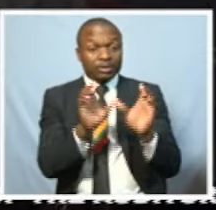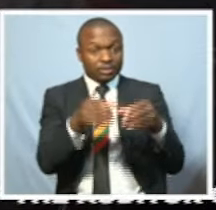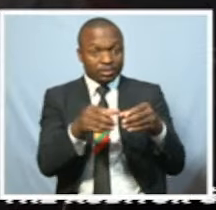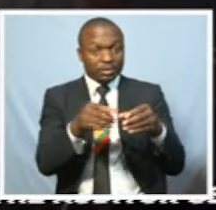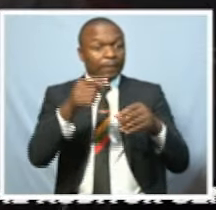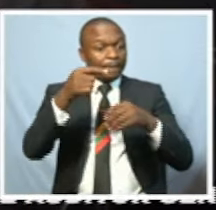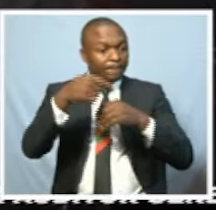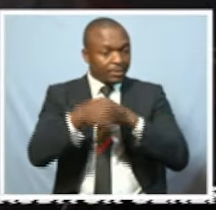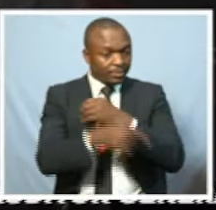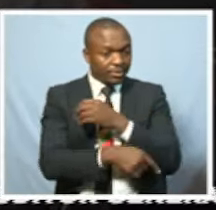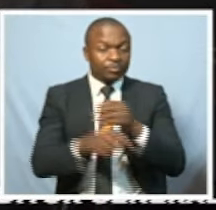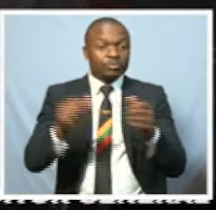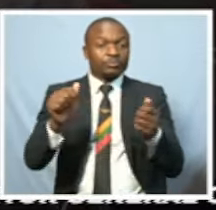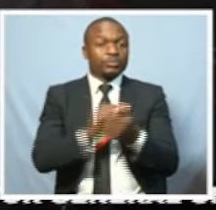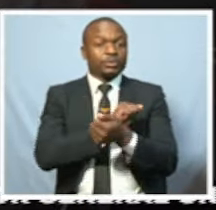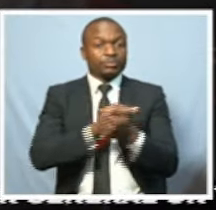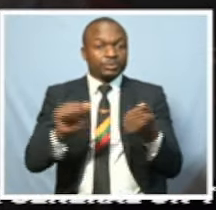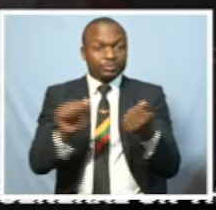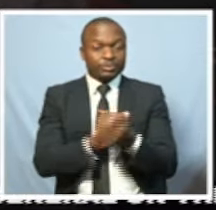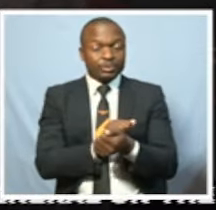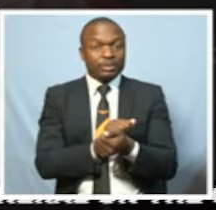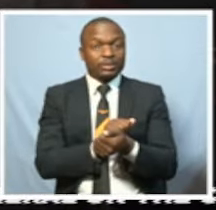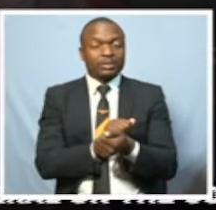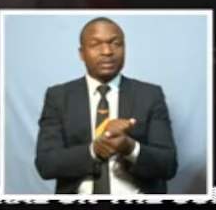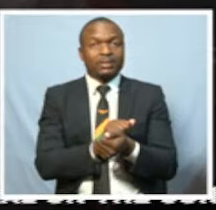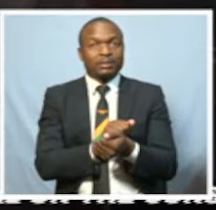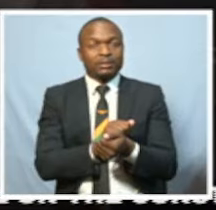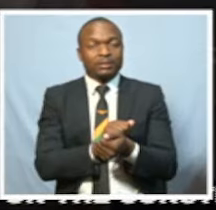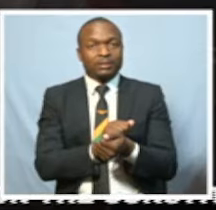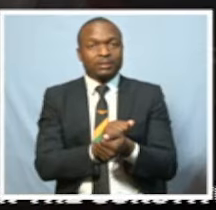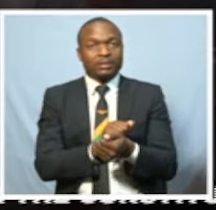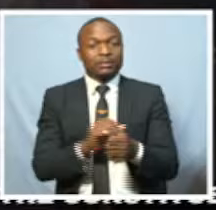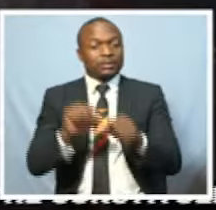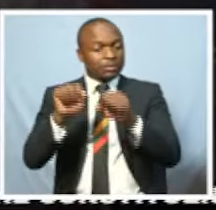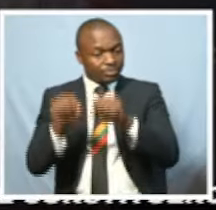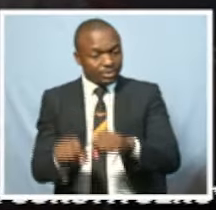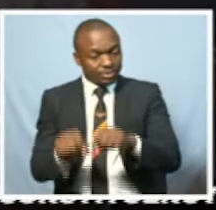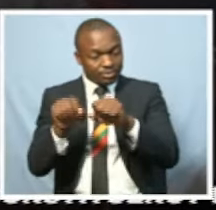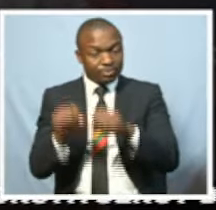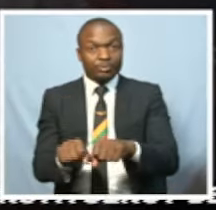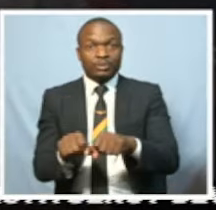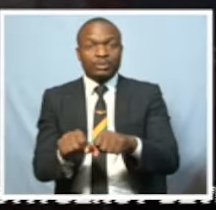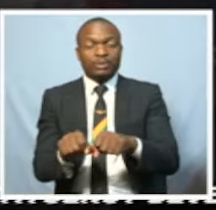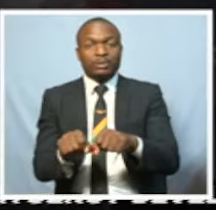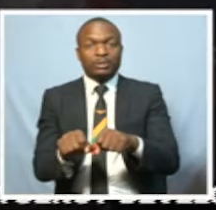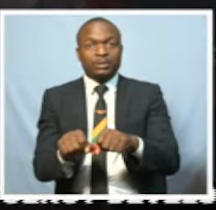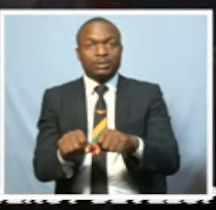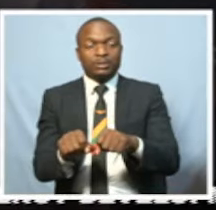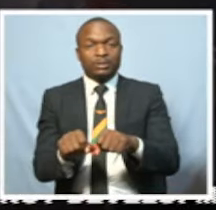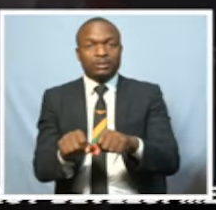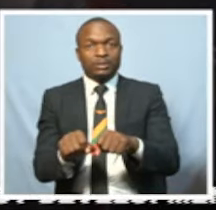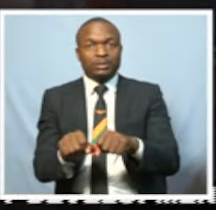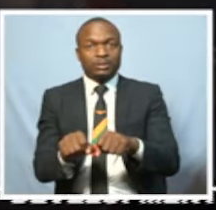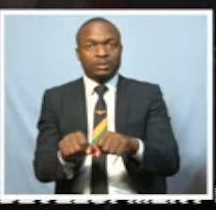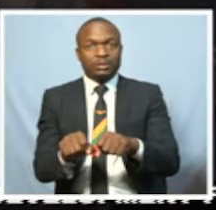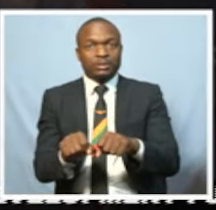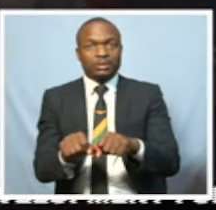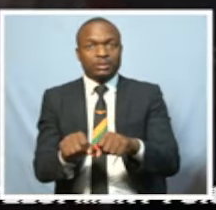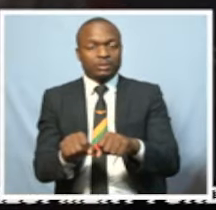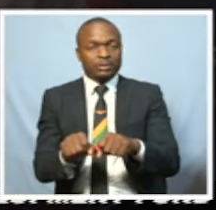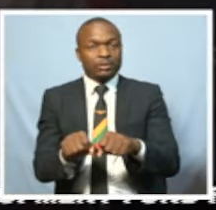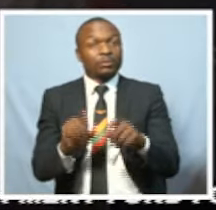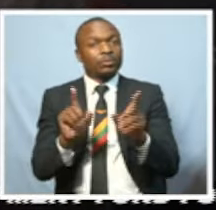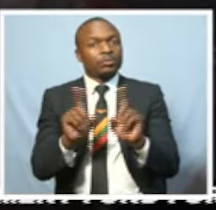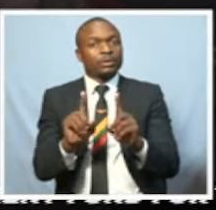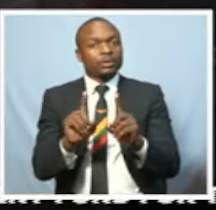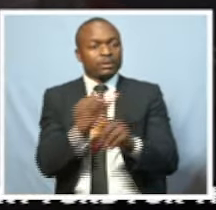destroyed their hand pump, you mechanize it. Where is the authority from the